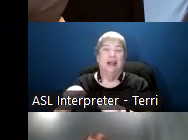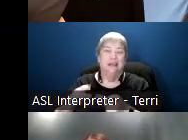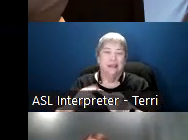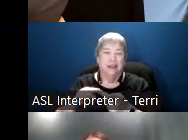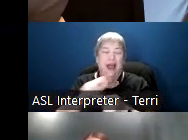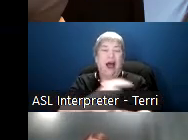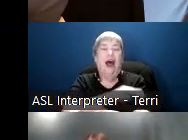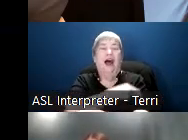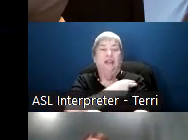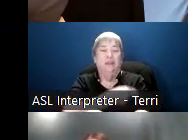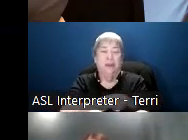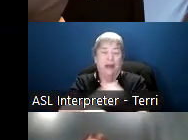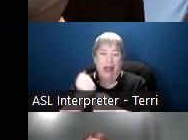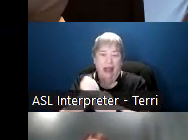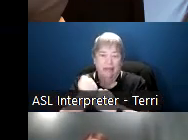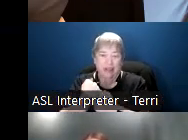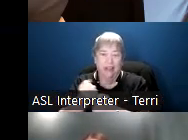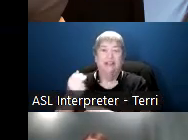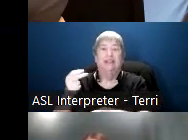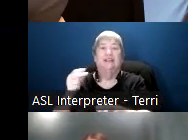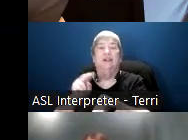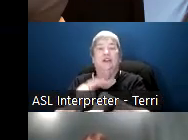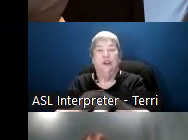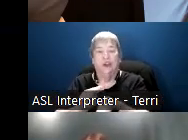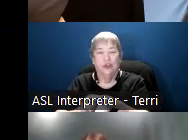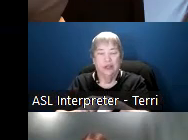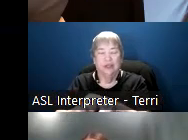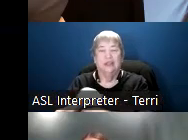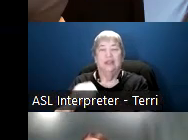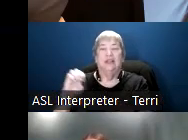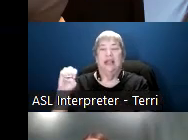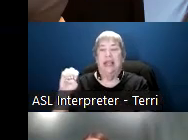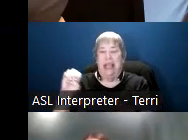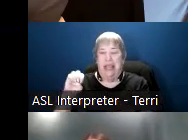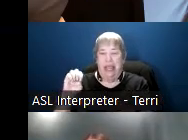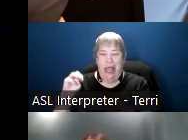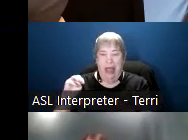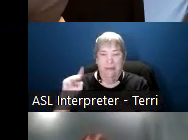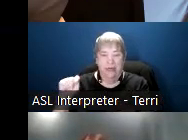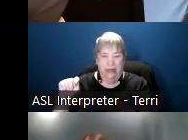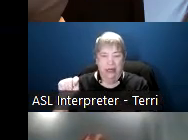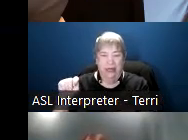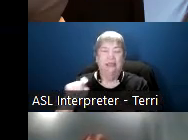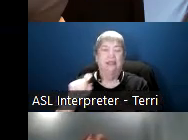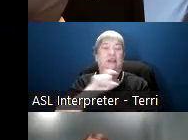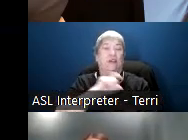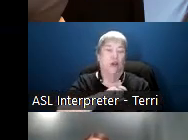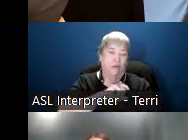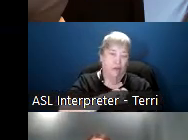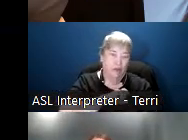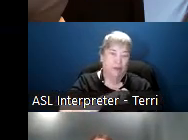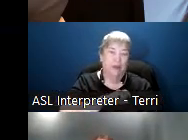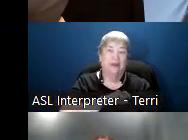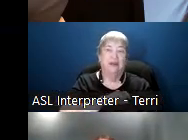Hospital-based advocates, nurses, EMTs, law enforcement. Yep. And